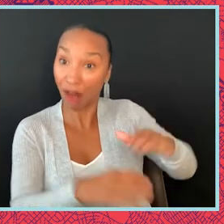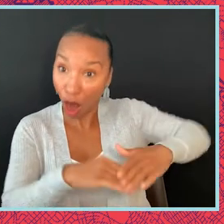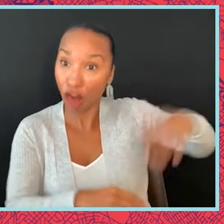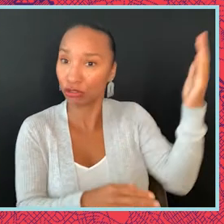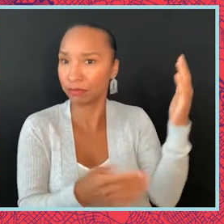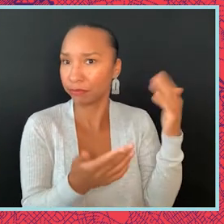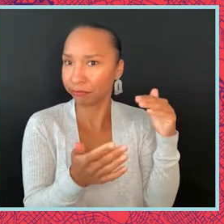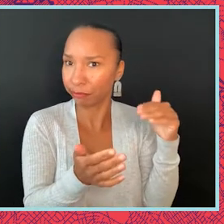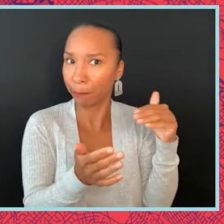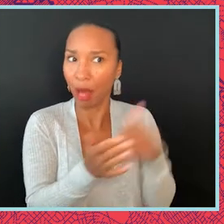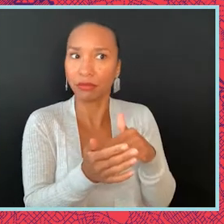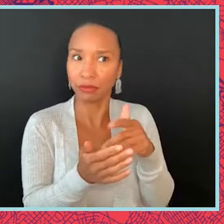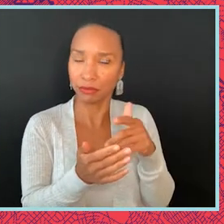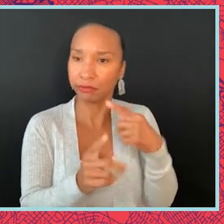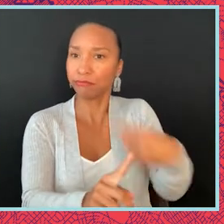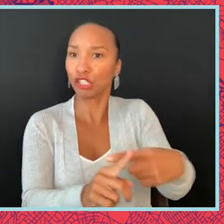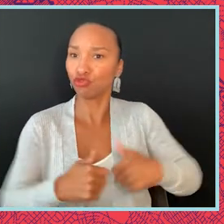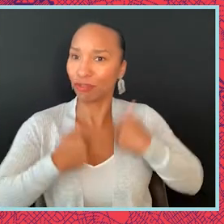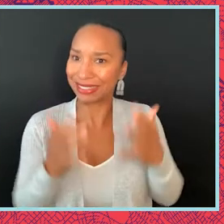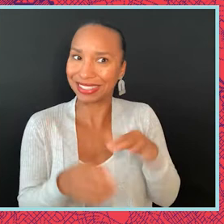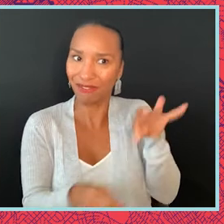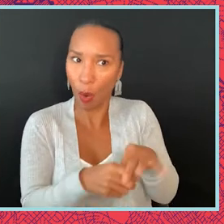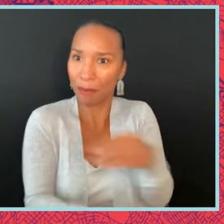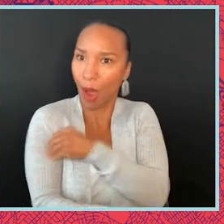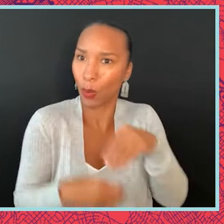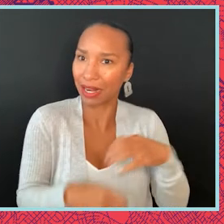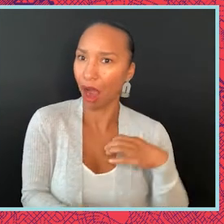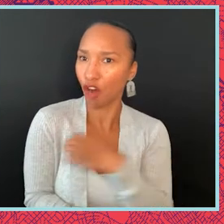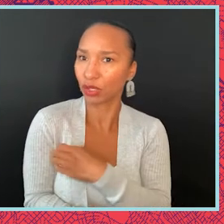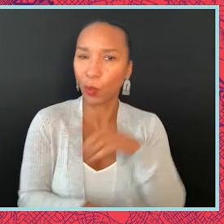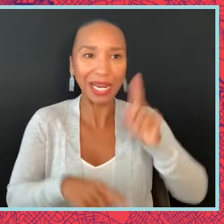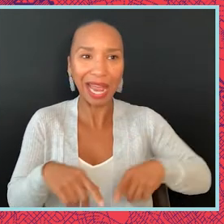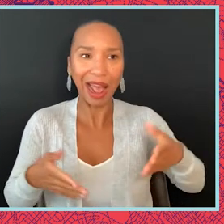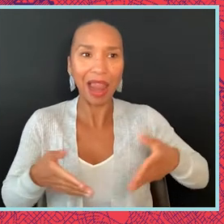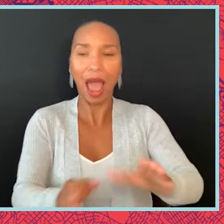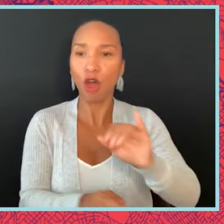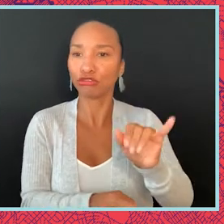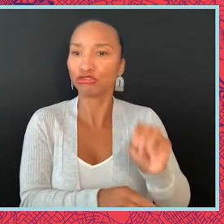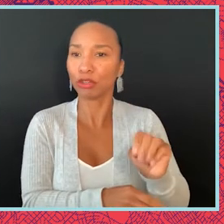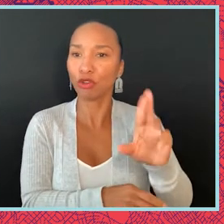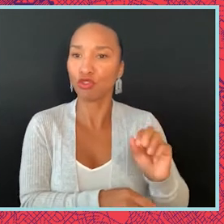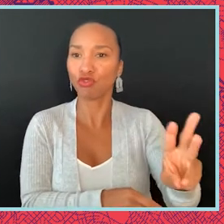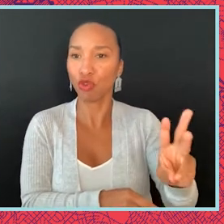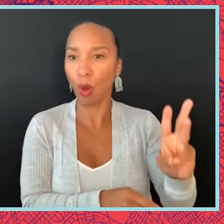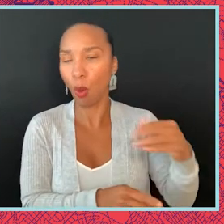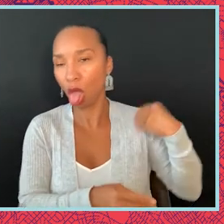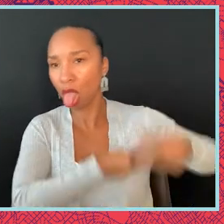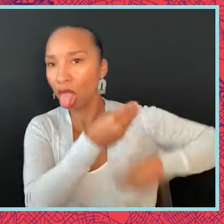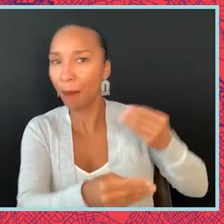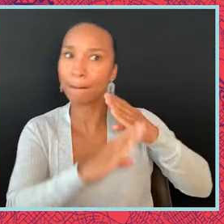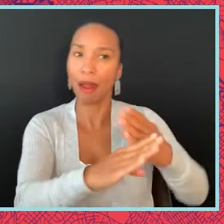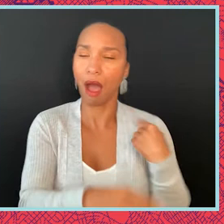voting rights in Congress. And that's what we're fighting for. We cannot let this Jim Crow relic stop us from reaching